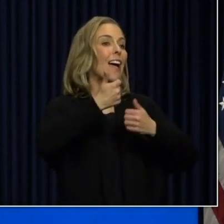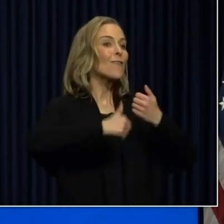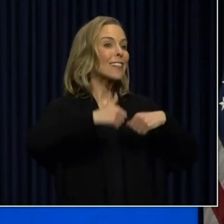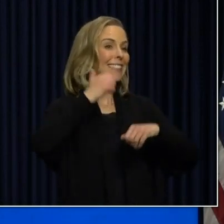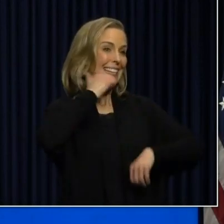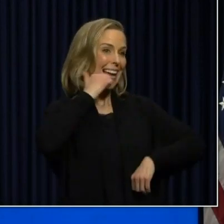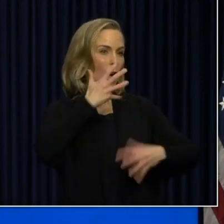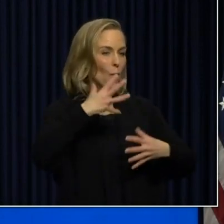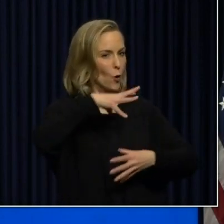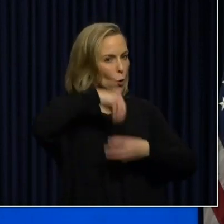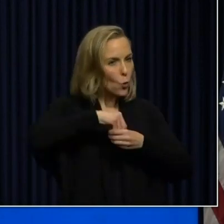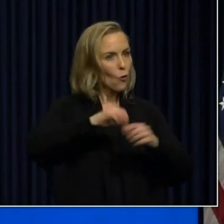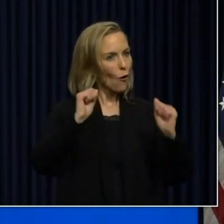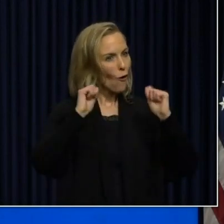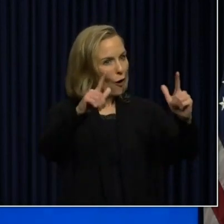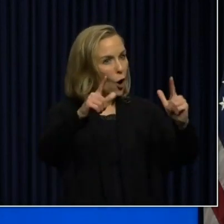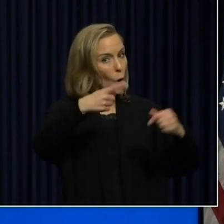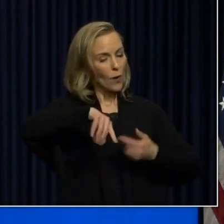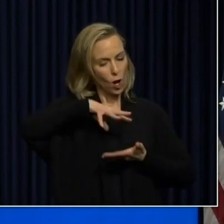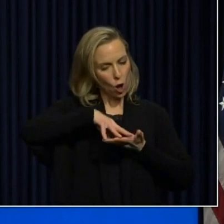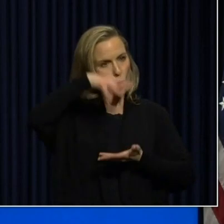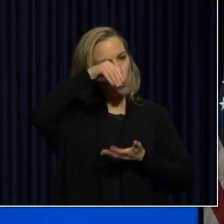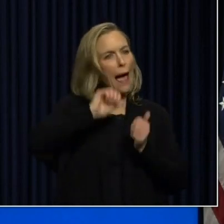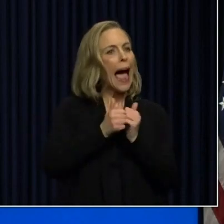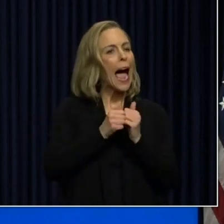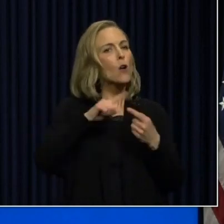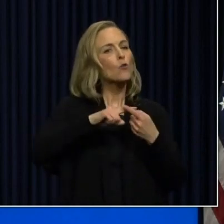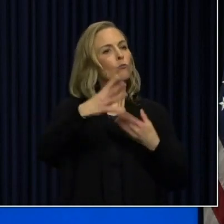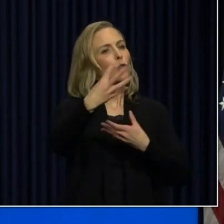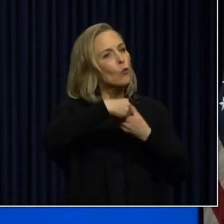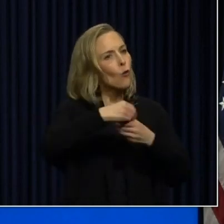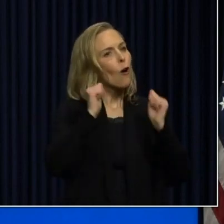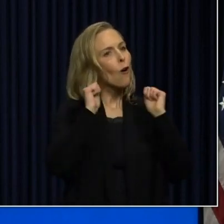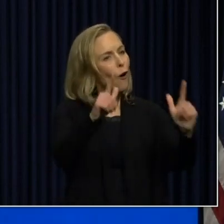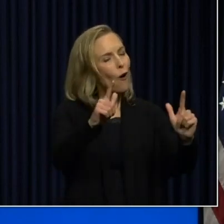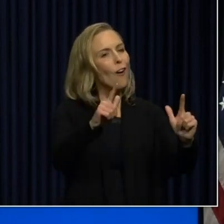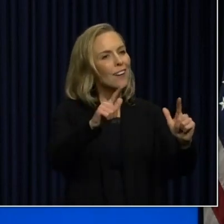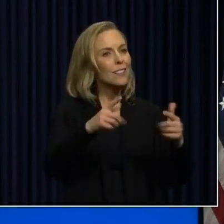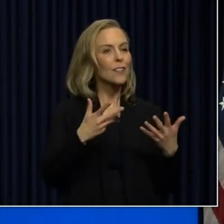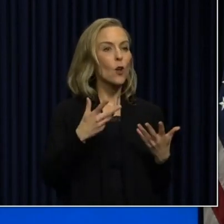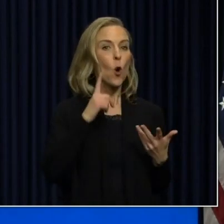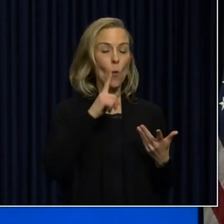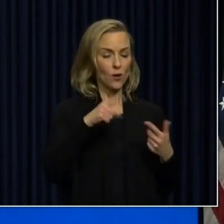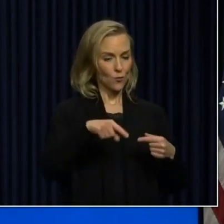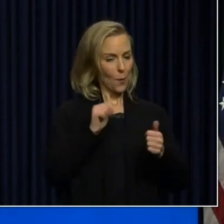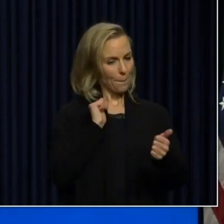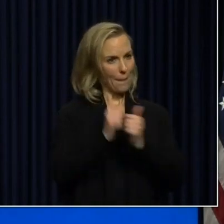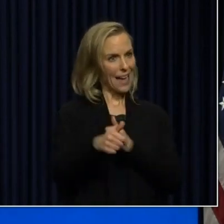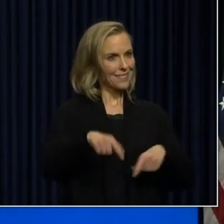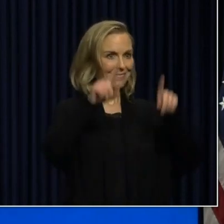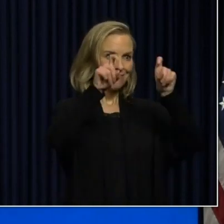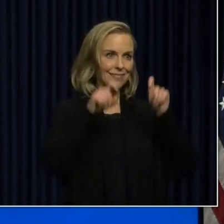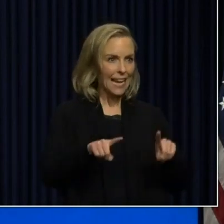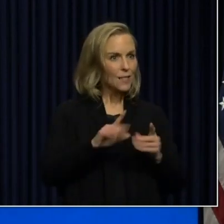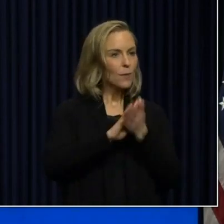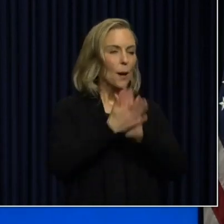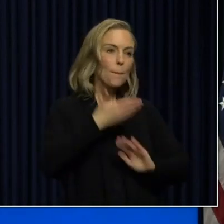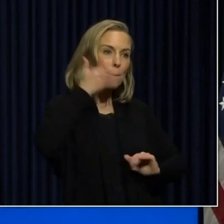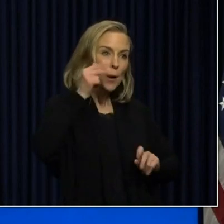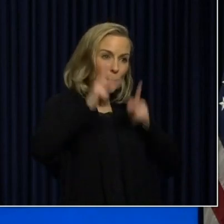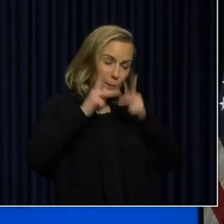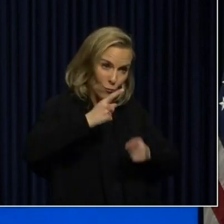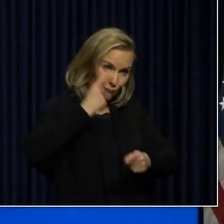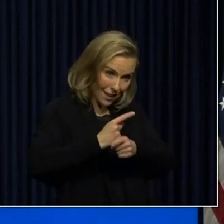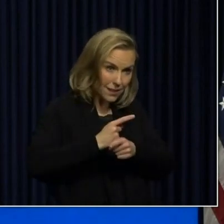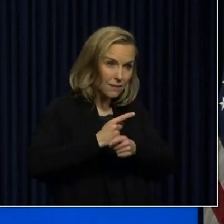sure that we're including everybody and we learn how to include everybody. We want to come out of passing the test of humanity as better people.